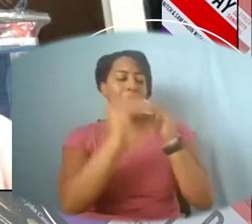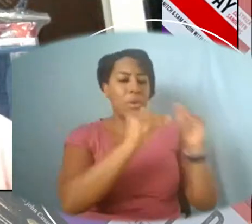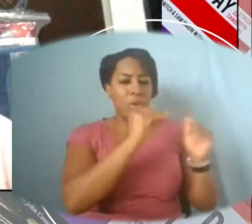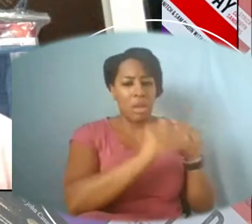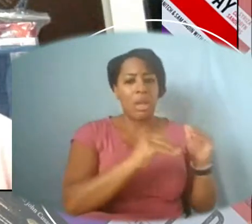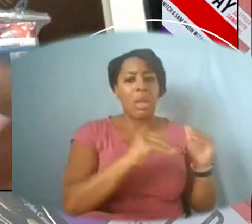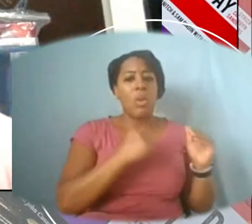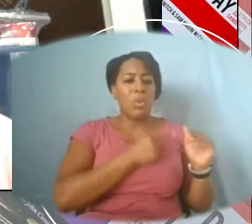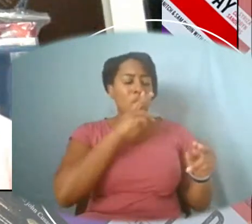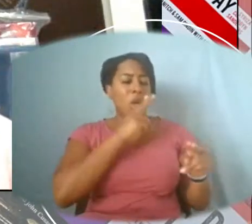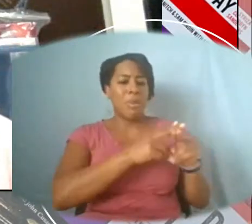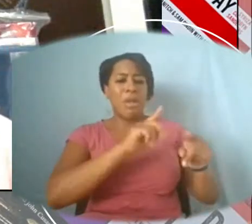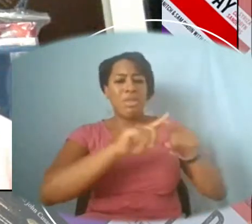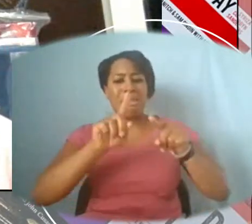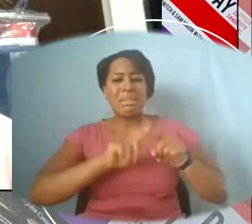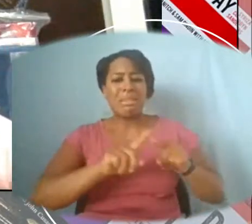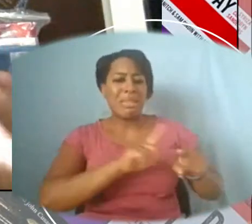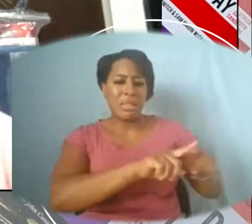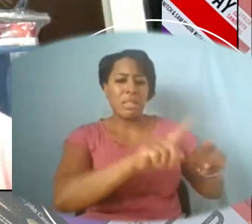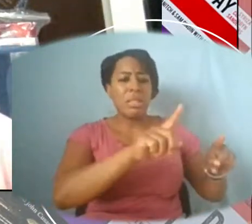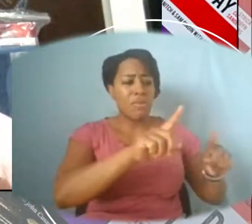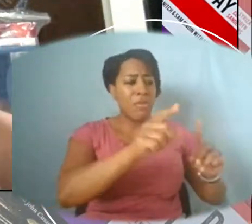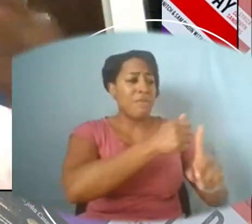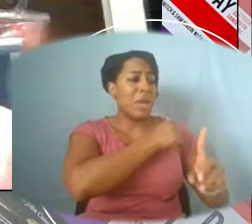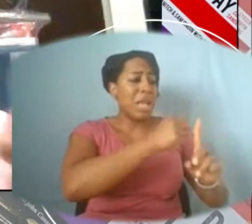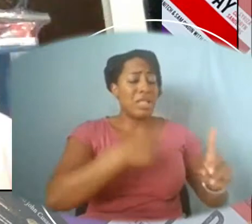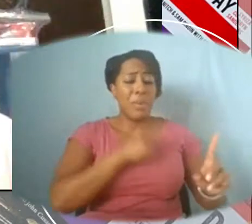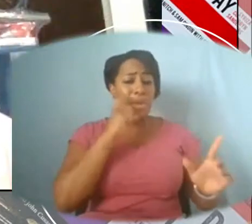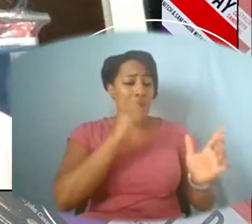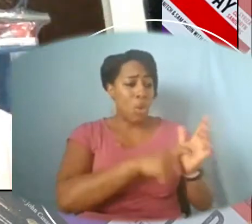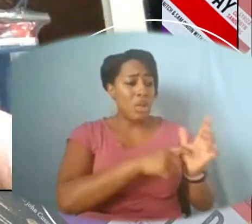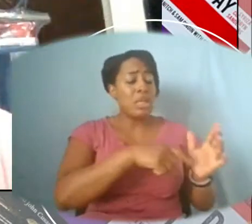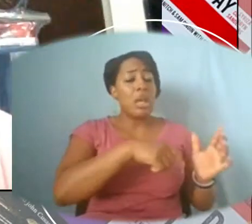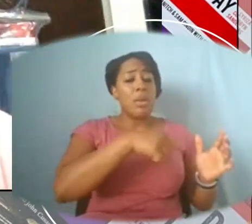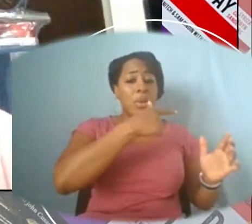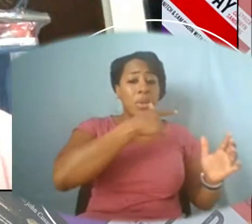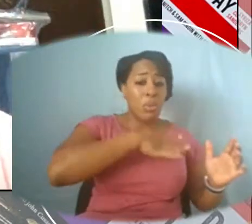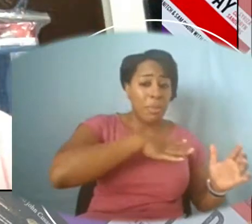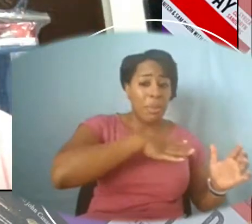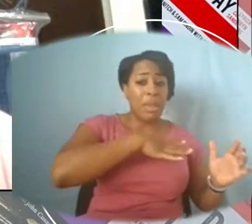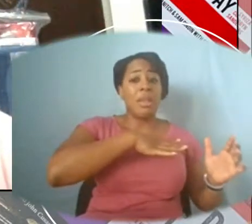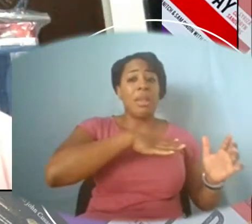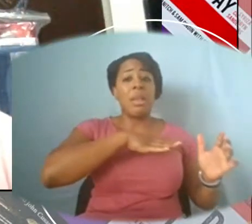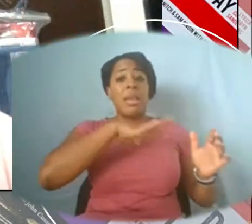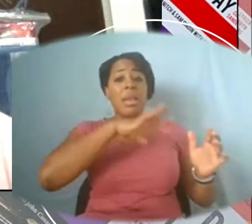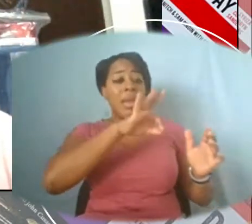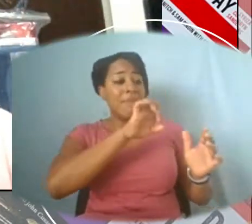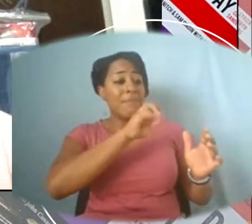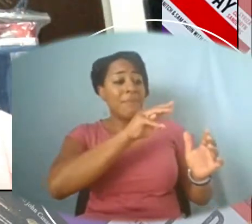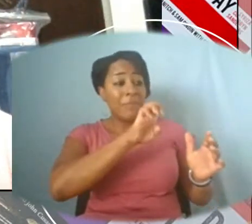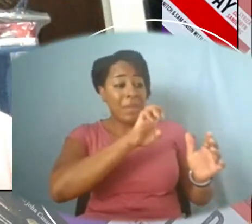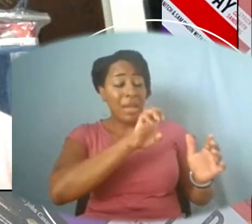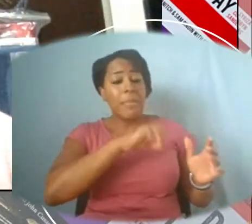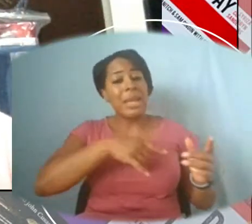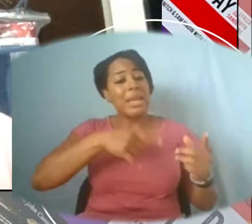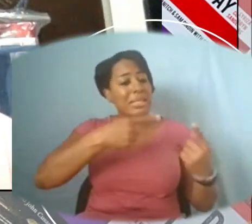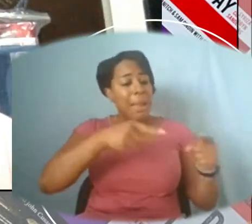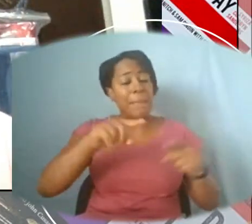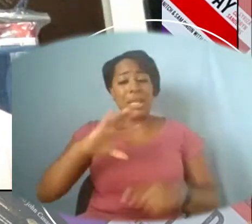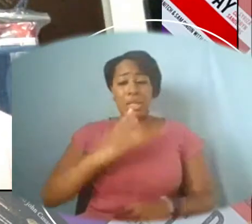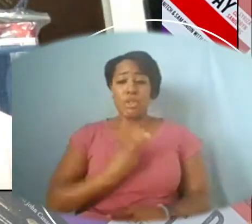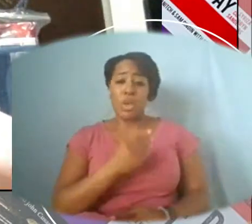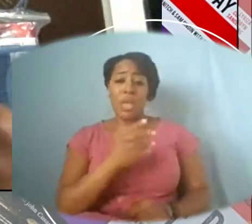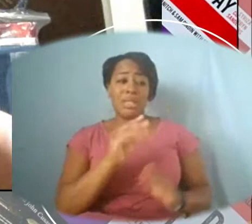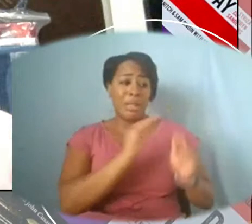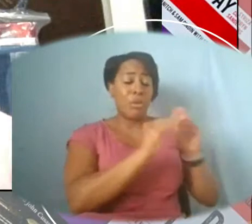mentioned earlier that we're seeing happen against Black women in films is also happening to our trans folks, right? And the fact that even in